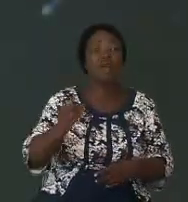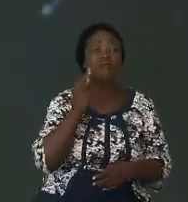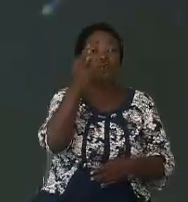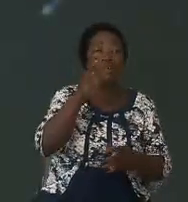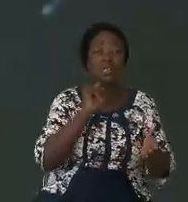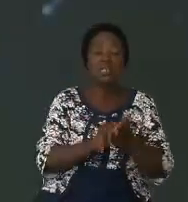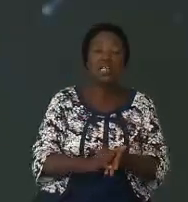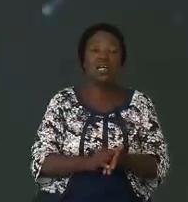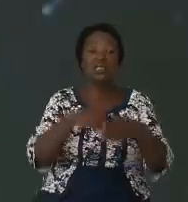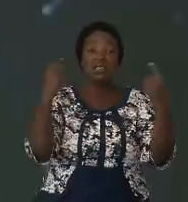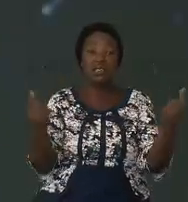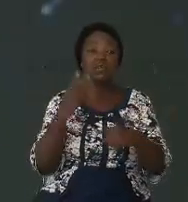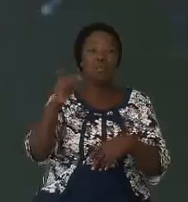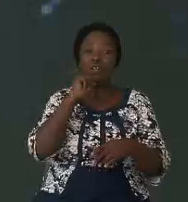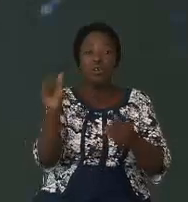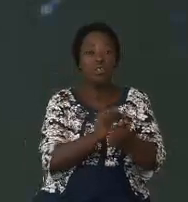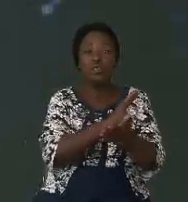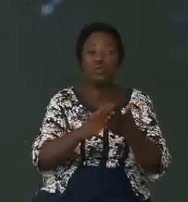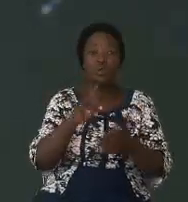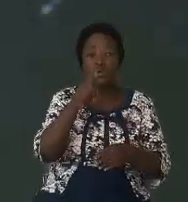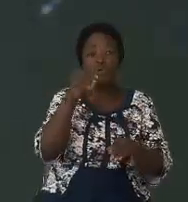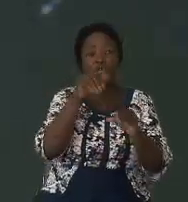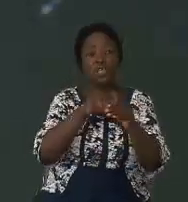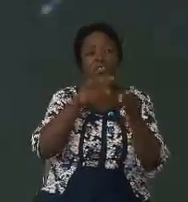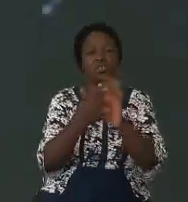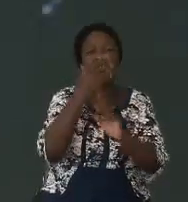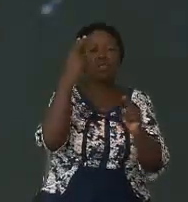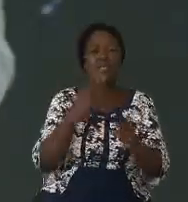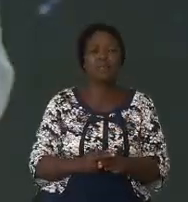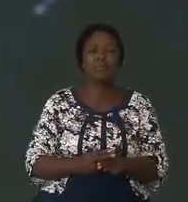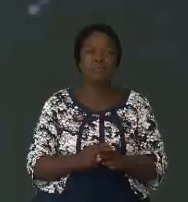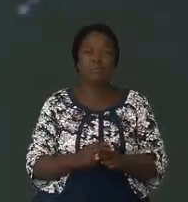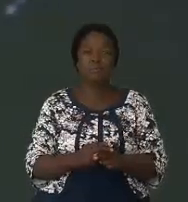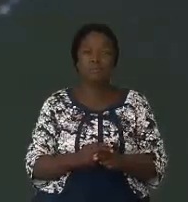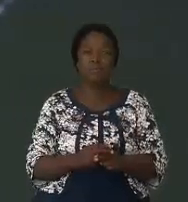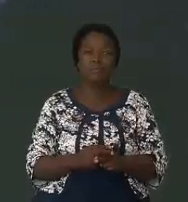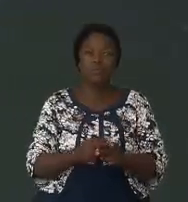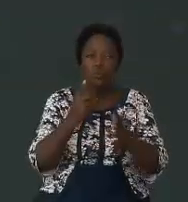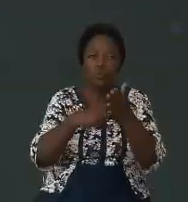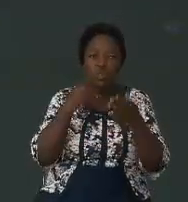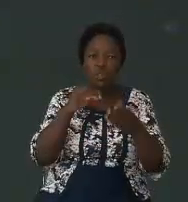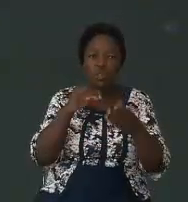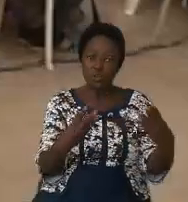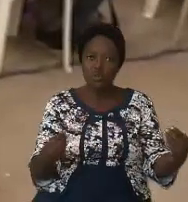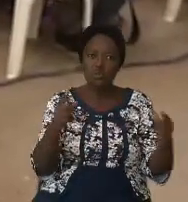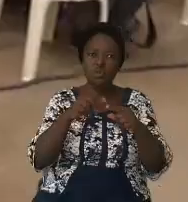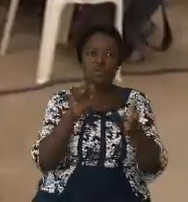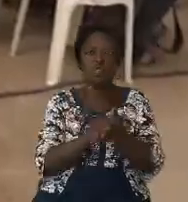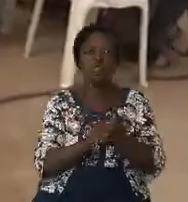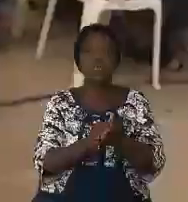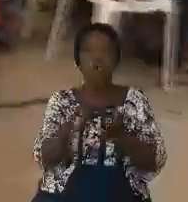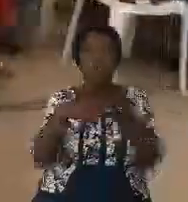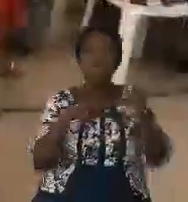And then the eternal future, that iniquity will not ruin you in Jesus'